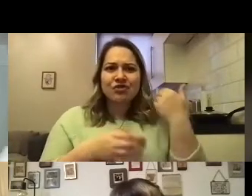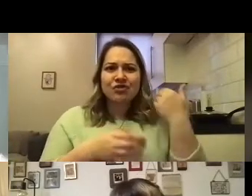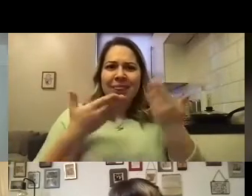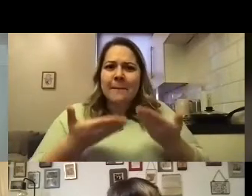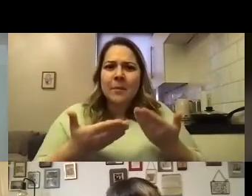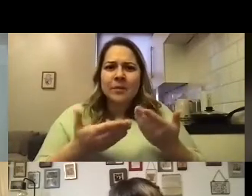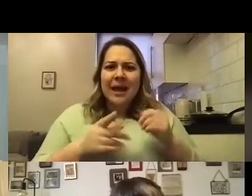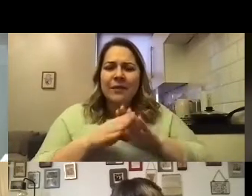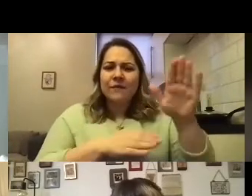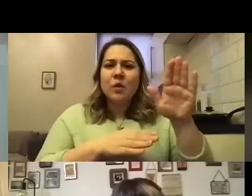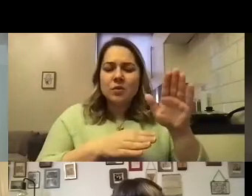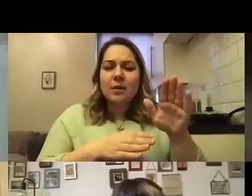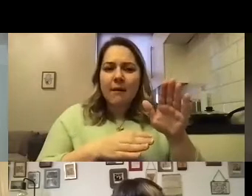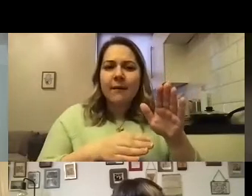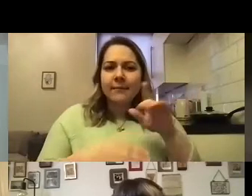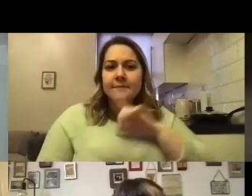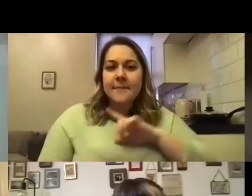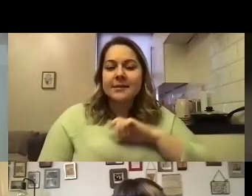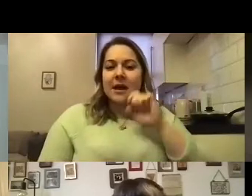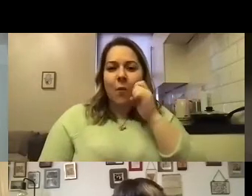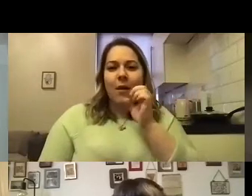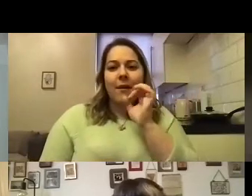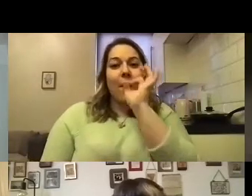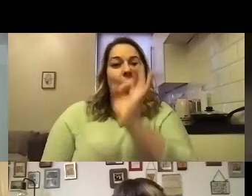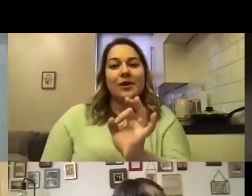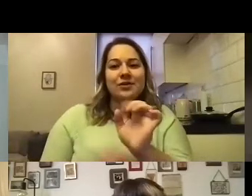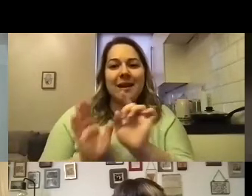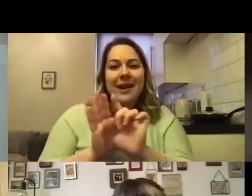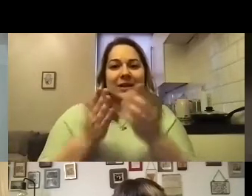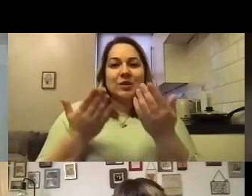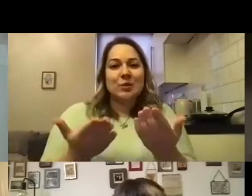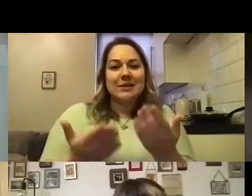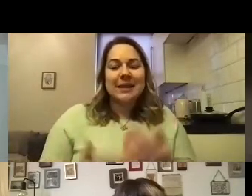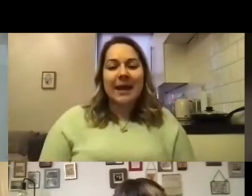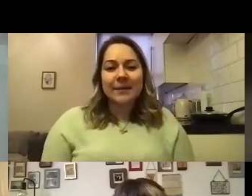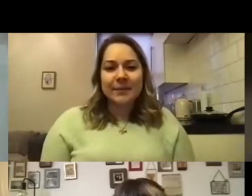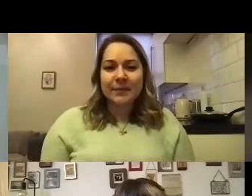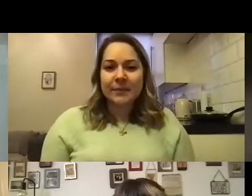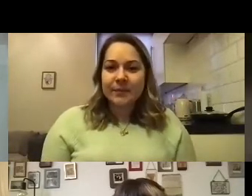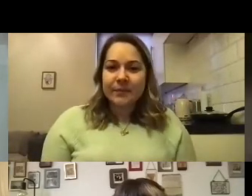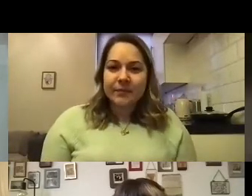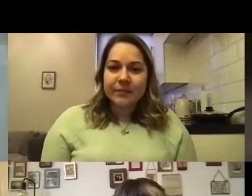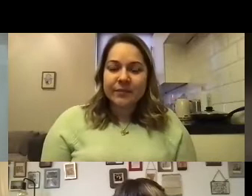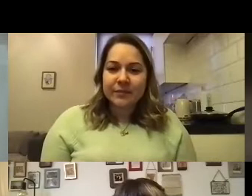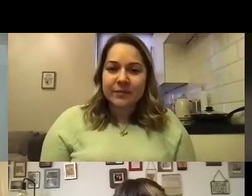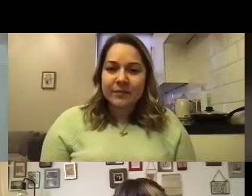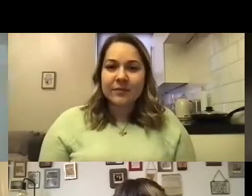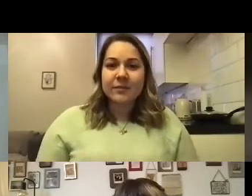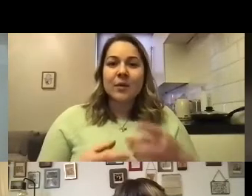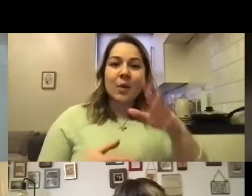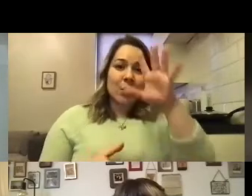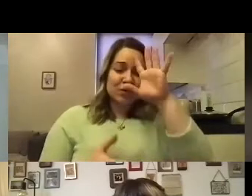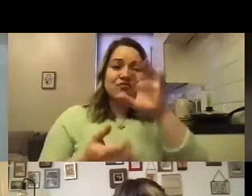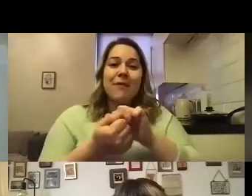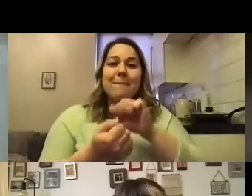future is something I'm definitely going to be asking you about a little bit later on. So thank you. And just remember Scottish history